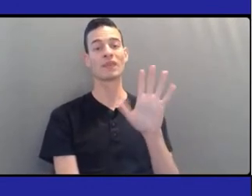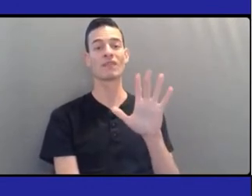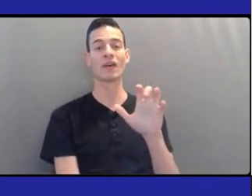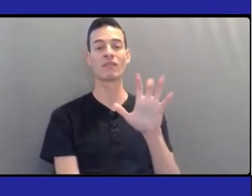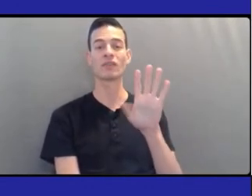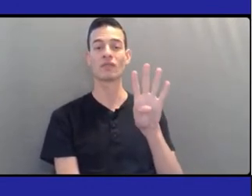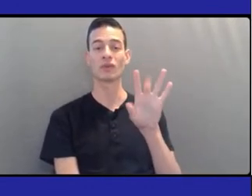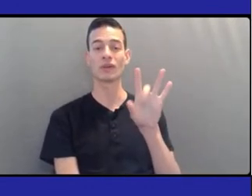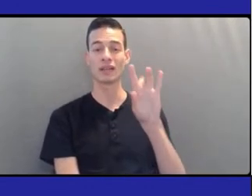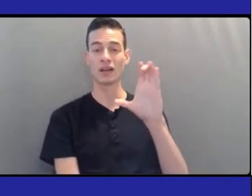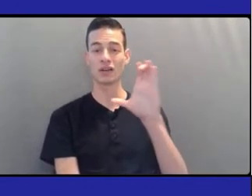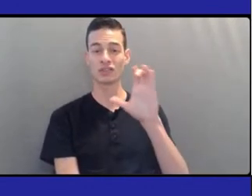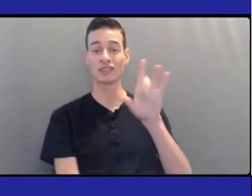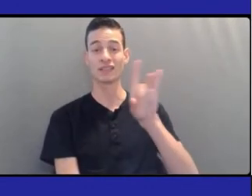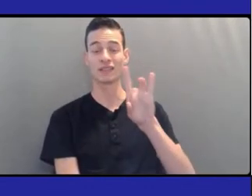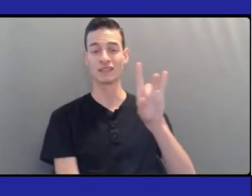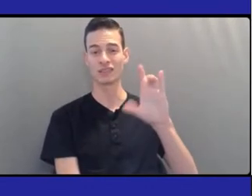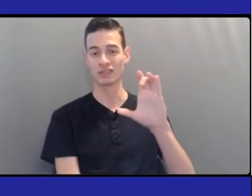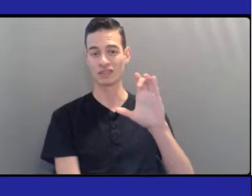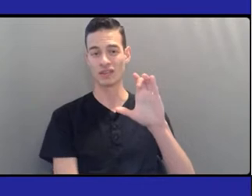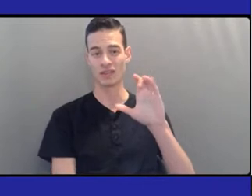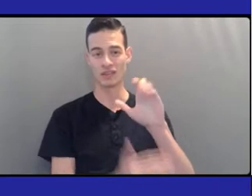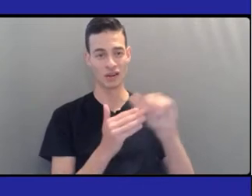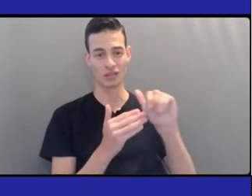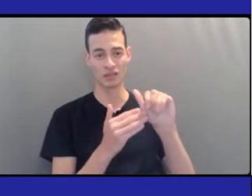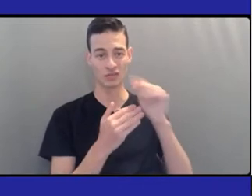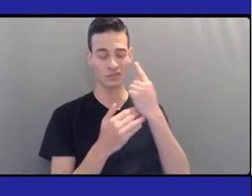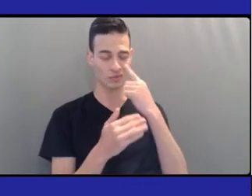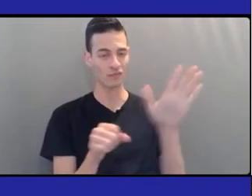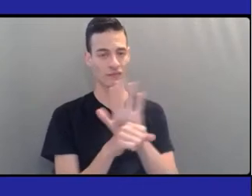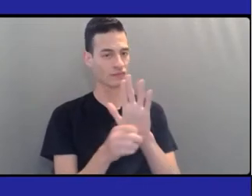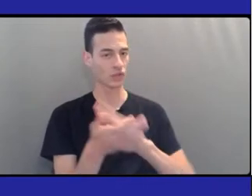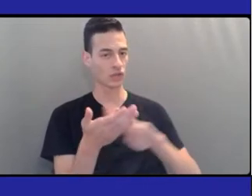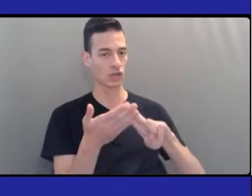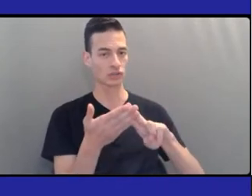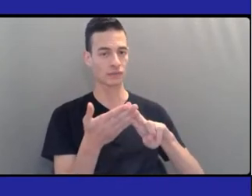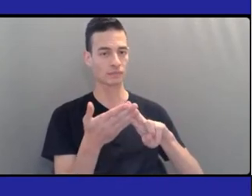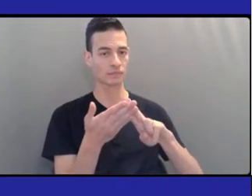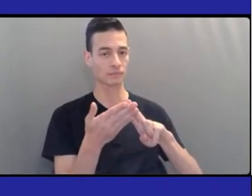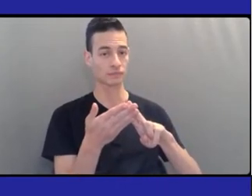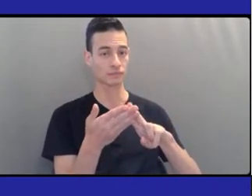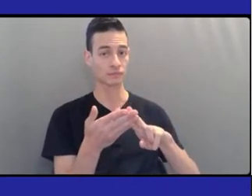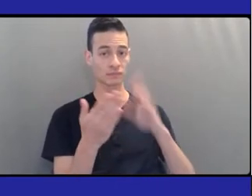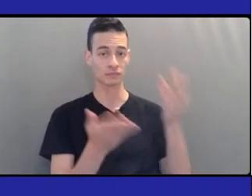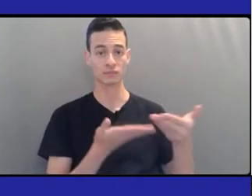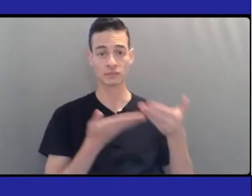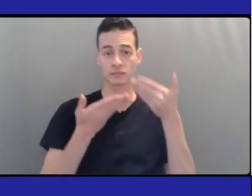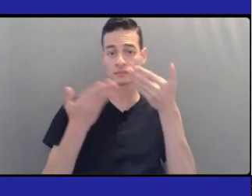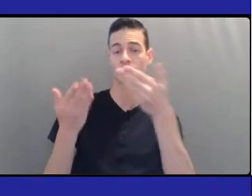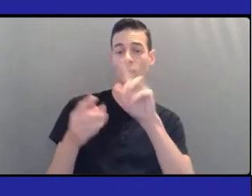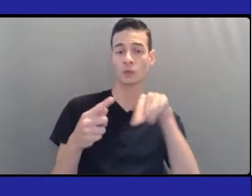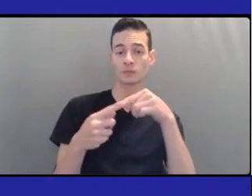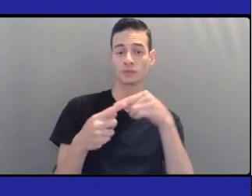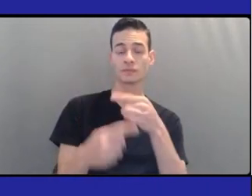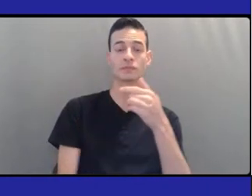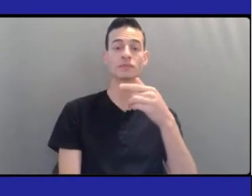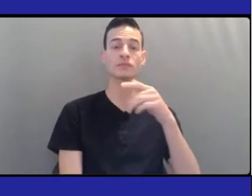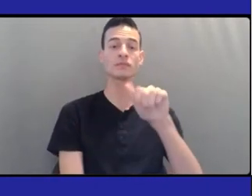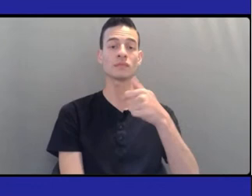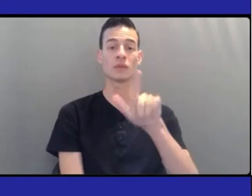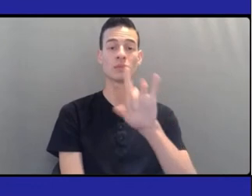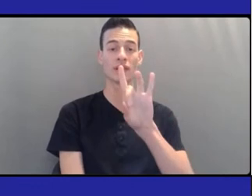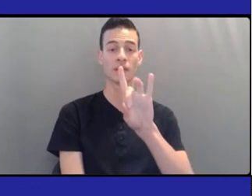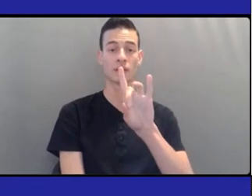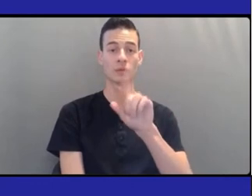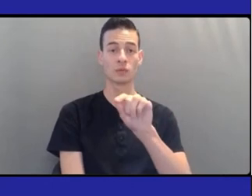$145,548,888 for the entire contract term. This was presented to the Finance Committee on April 8th, 2023. Thank